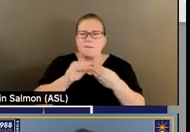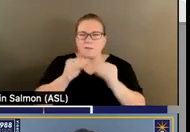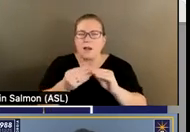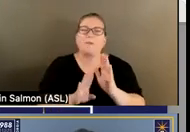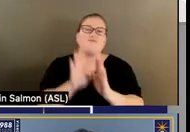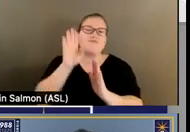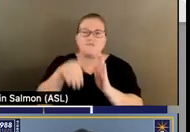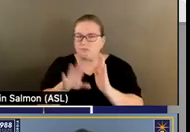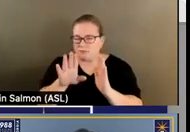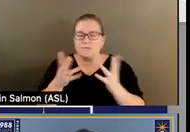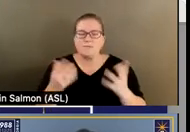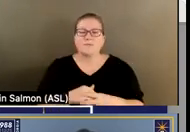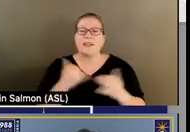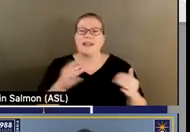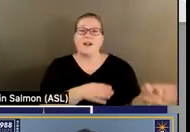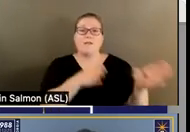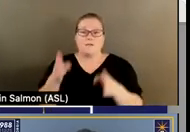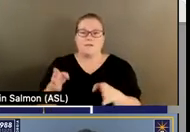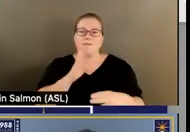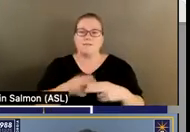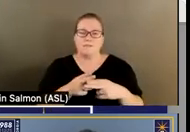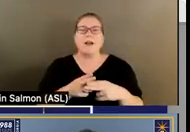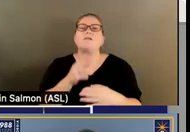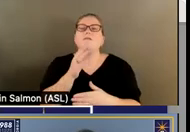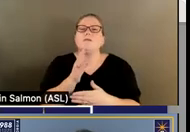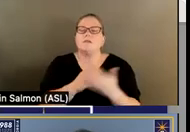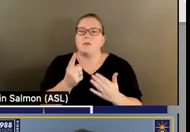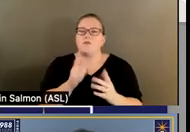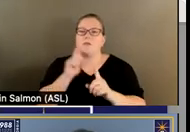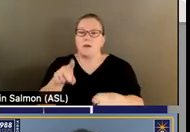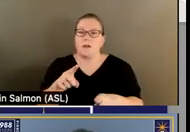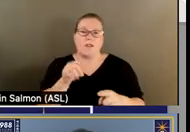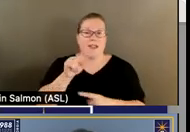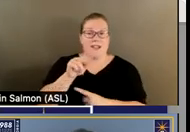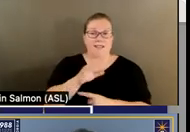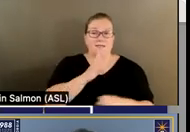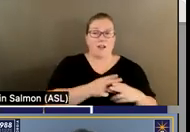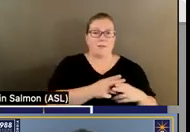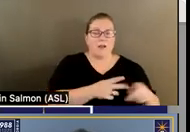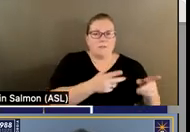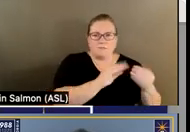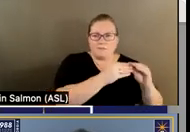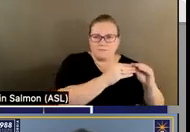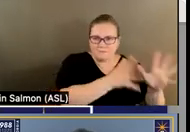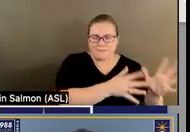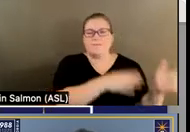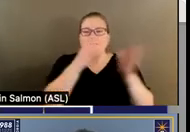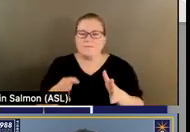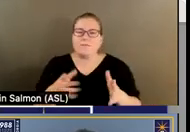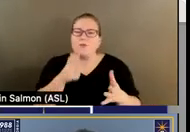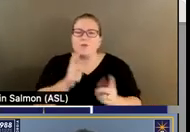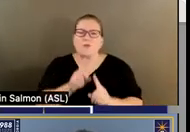about the second category, someone to respond. So we're going to share information this morning about our mobile crisis